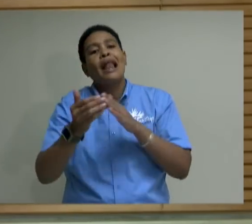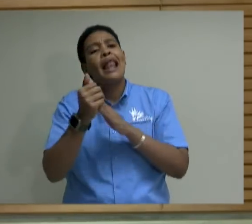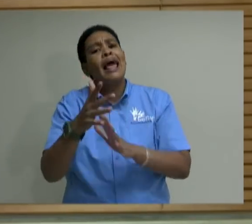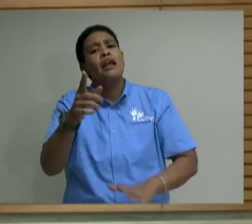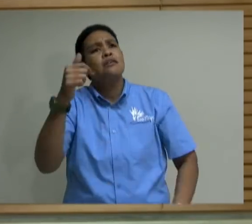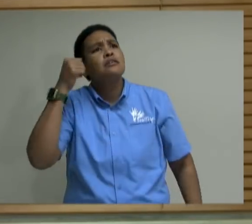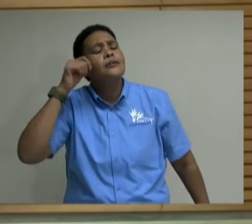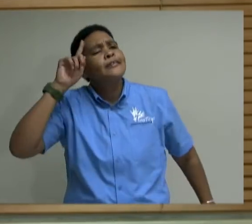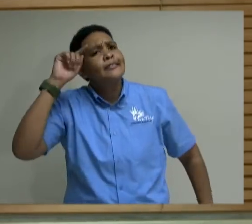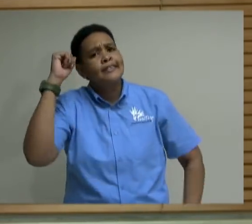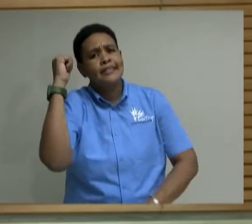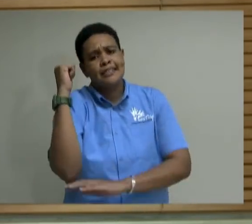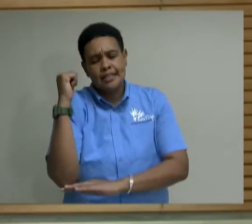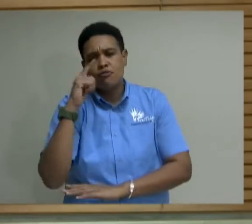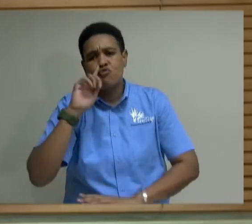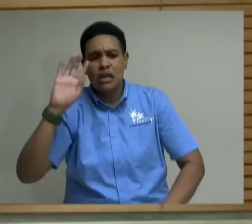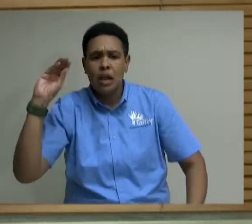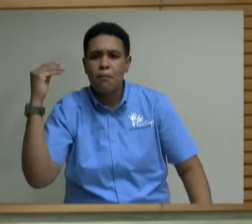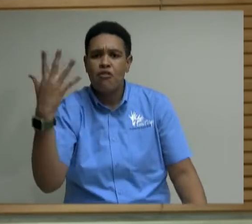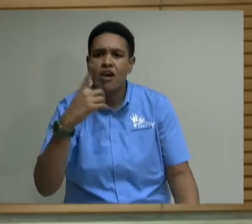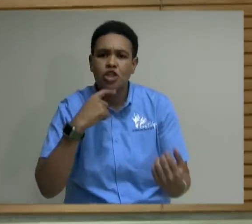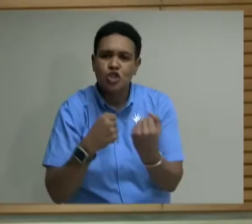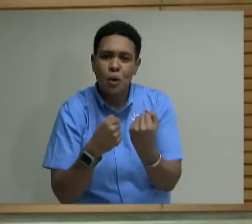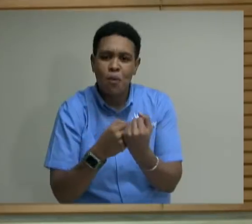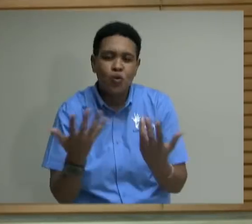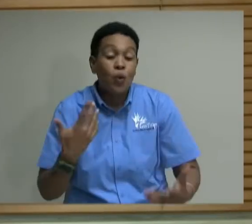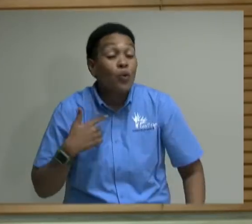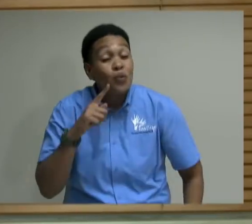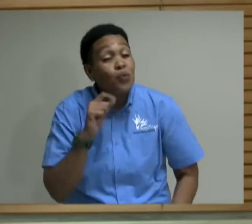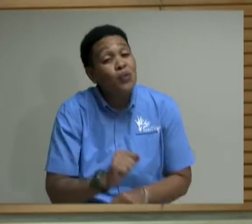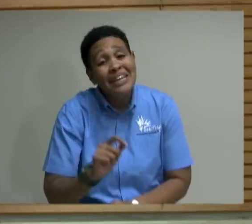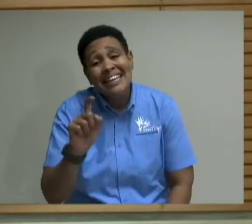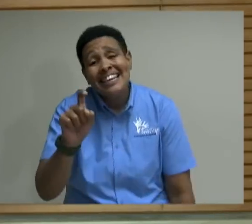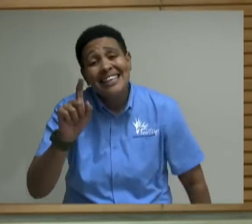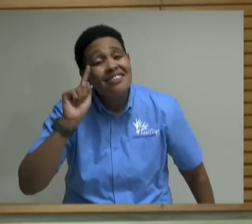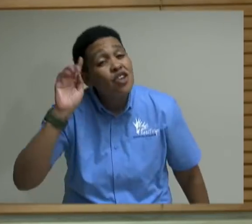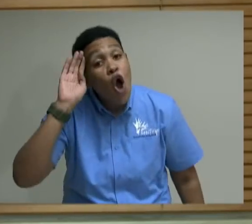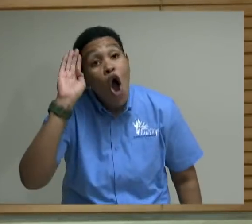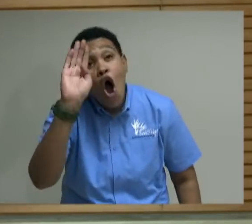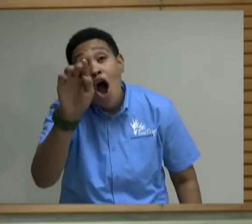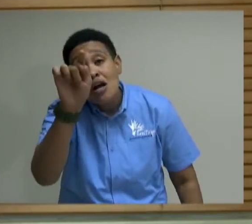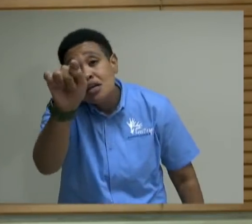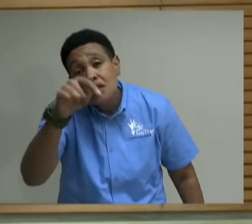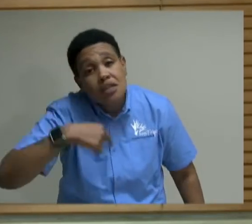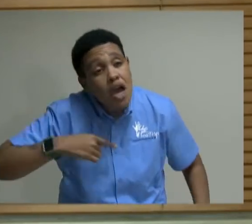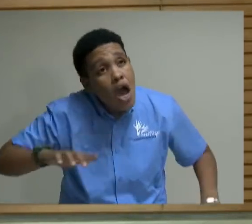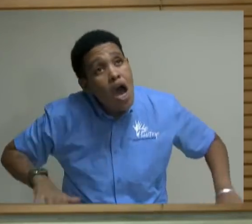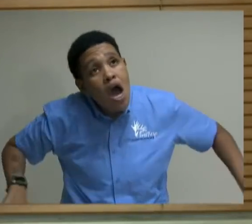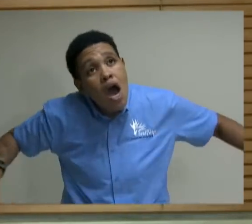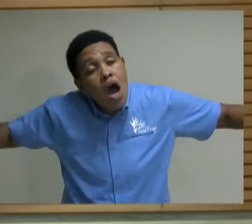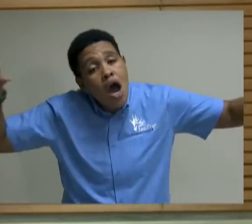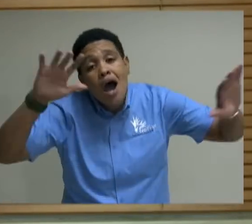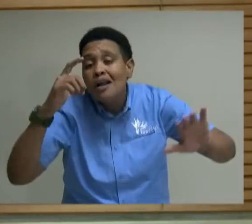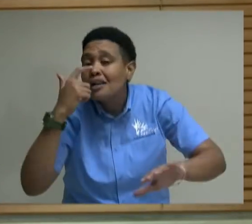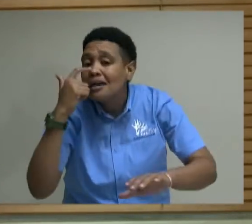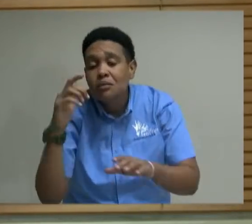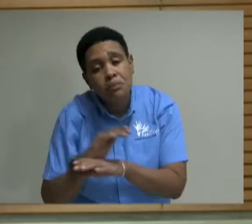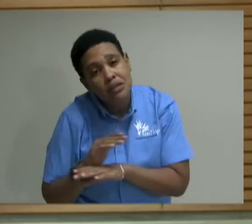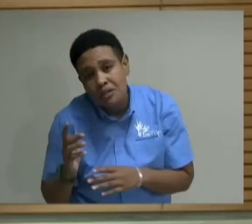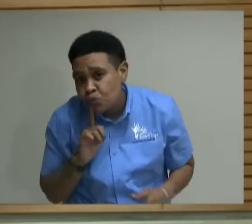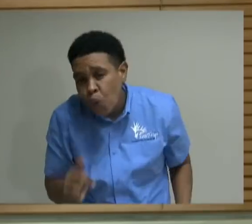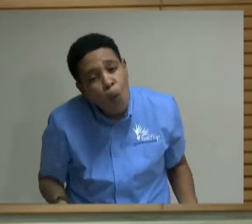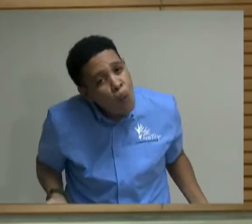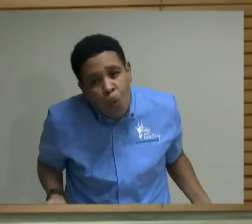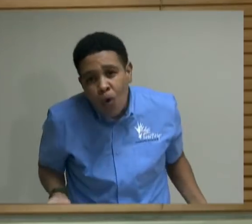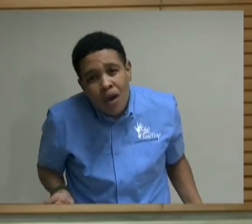sound resolute to also provide support, which is what we need. It really is everybody's business, and we really have to project